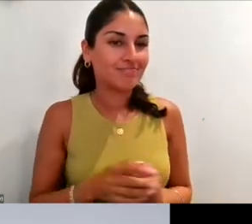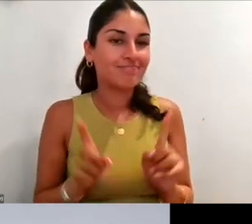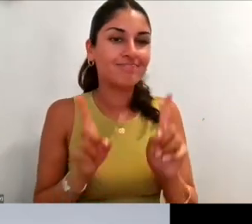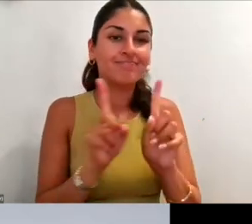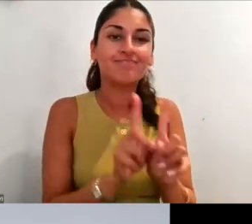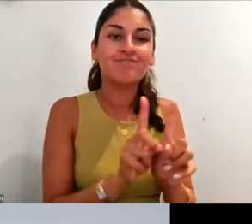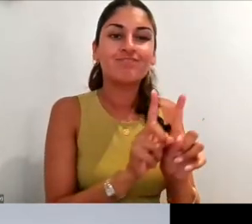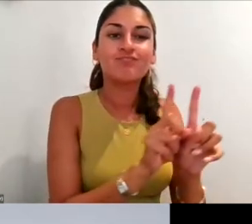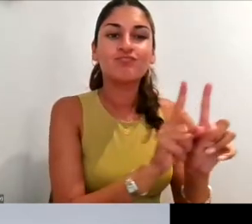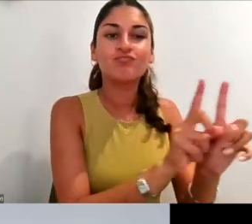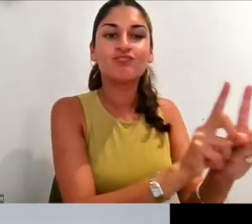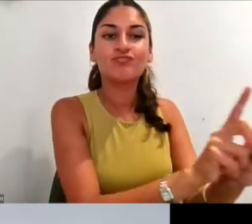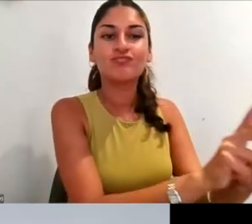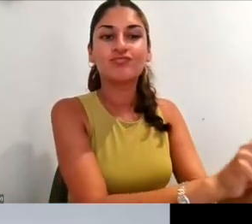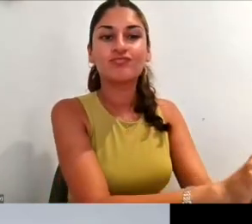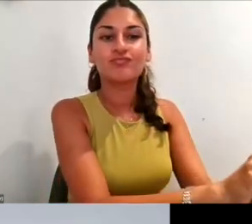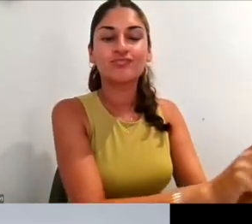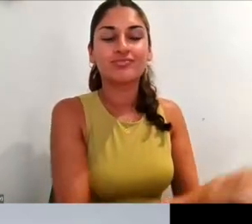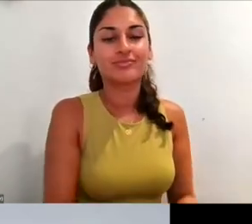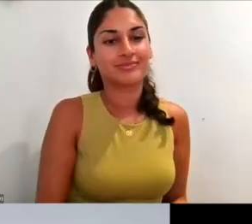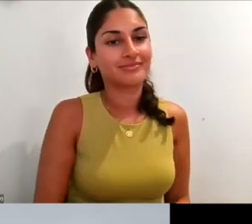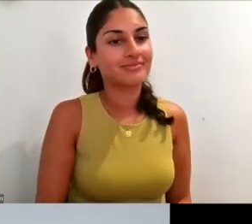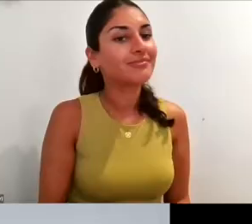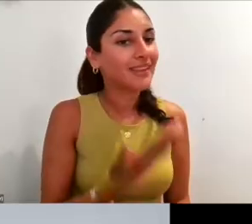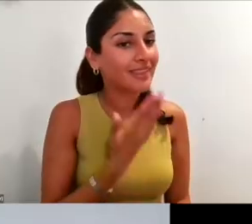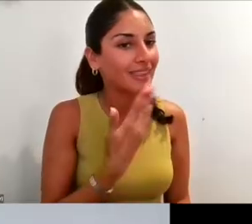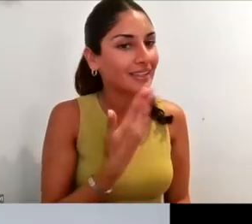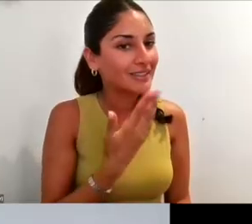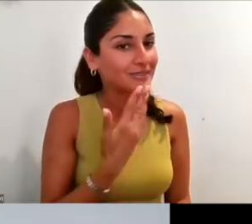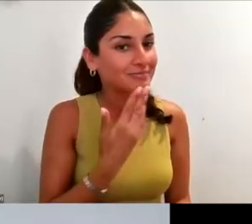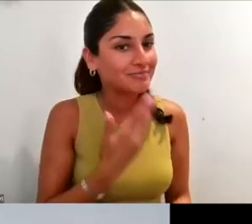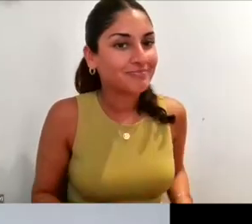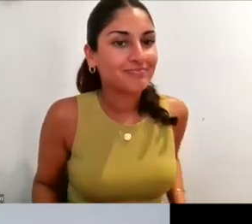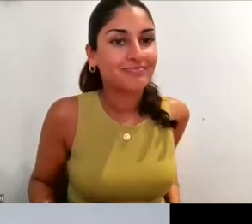Thank you, everyone. That is a little snippet.